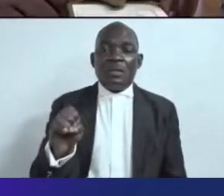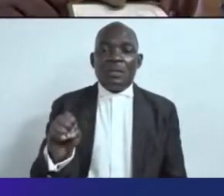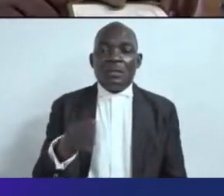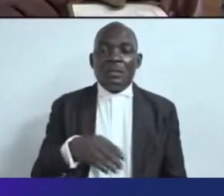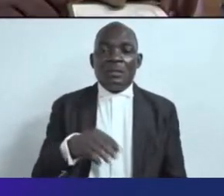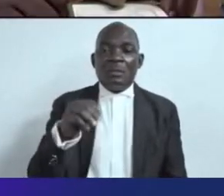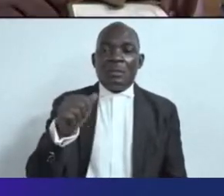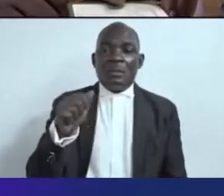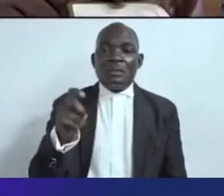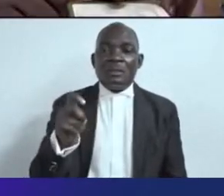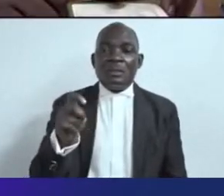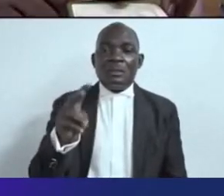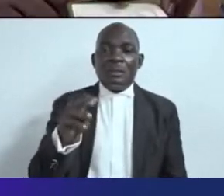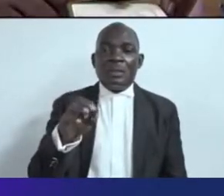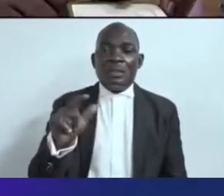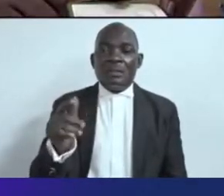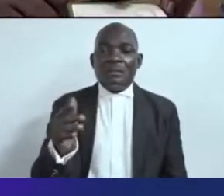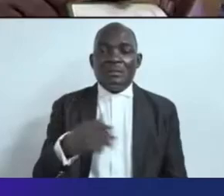Maxwell Dambila.